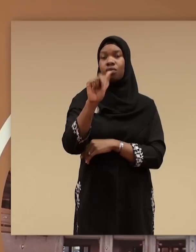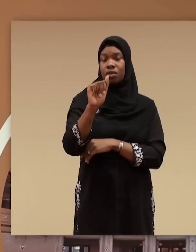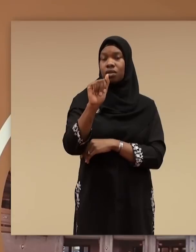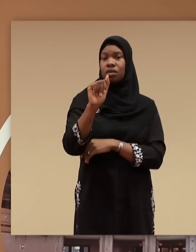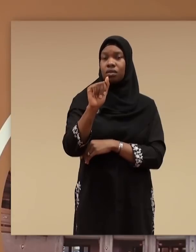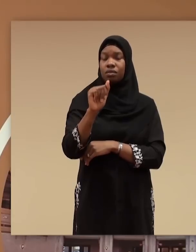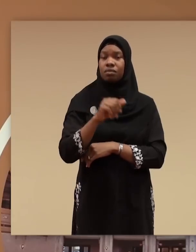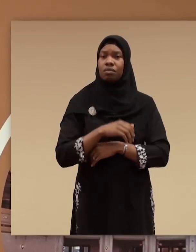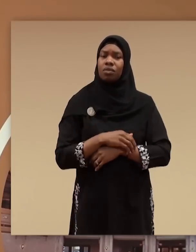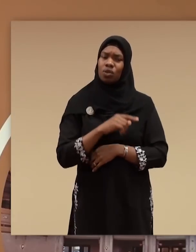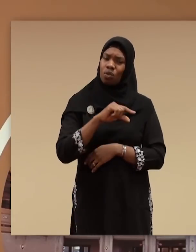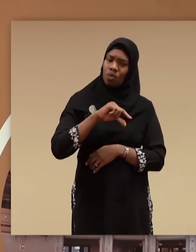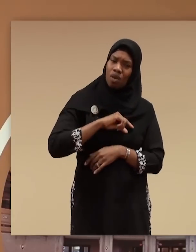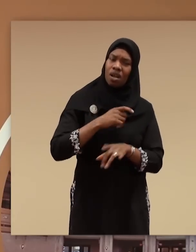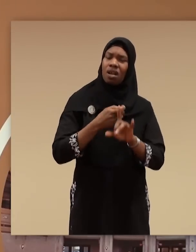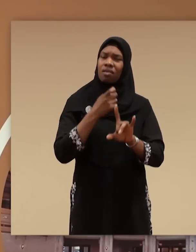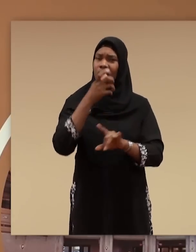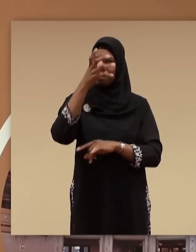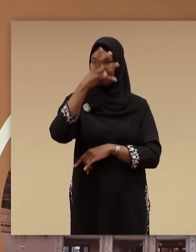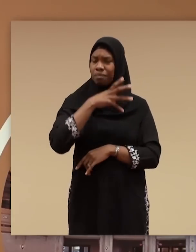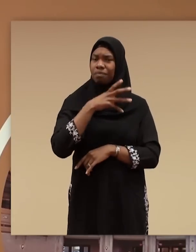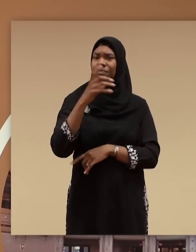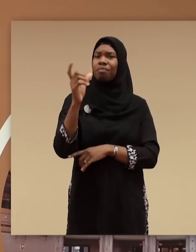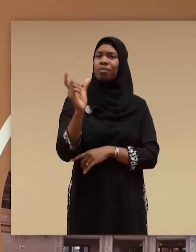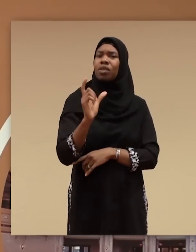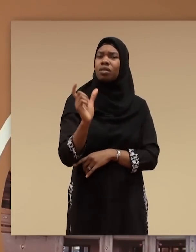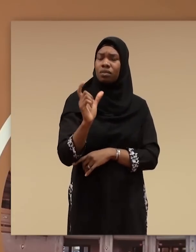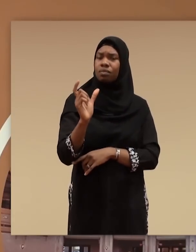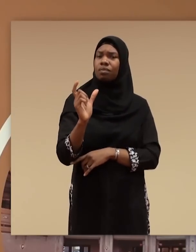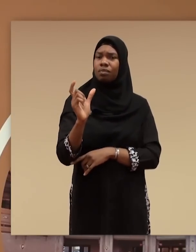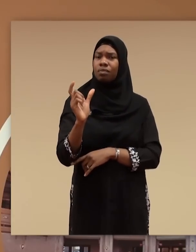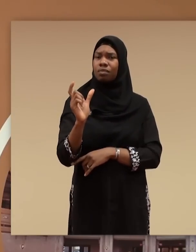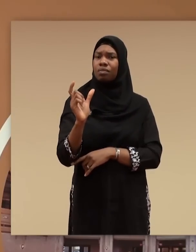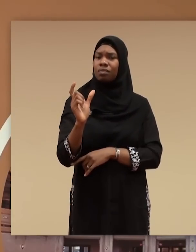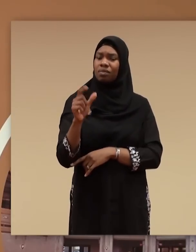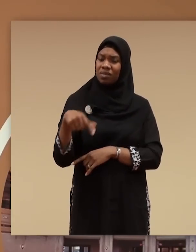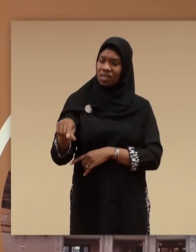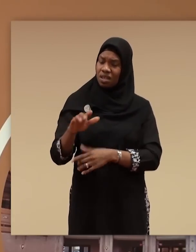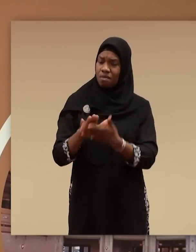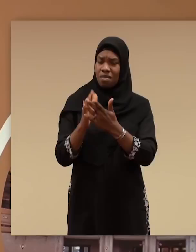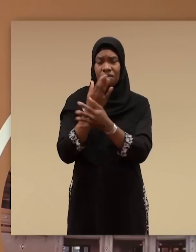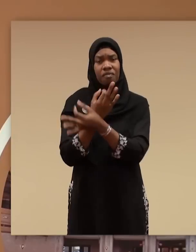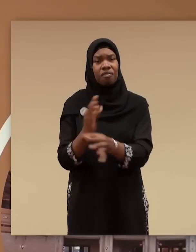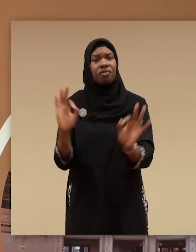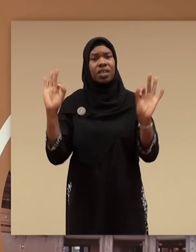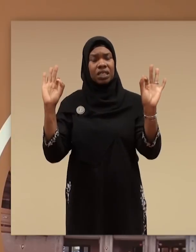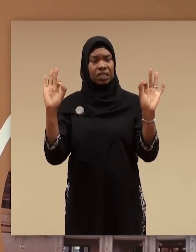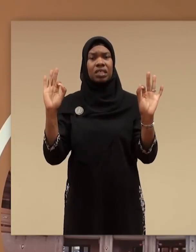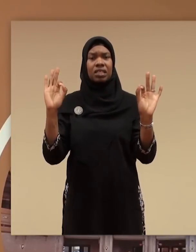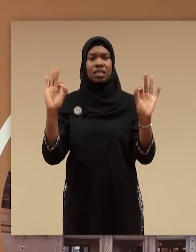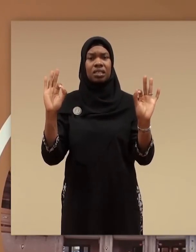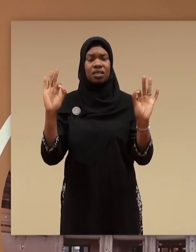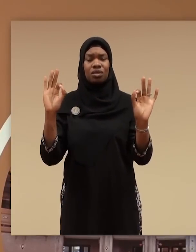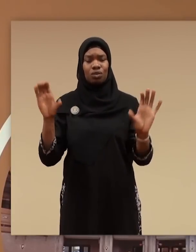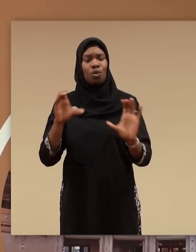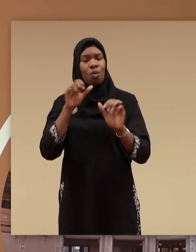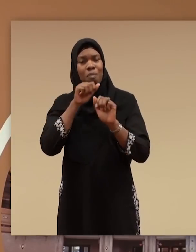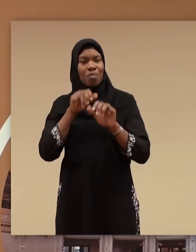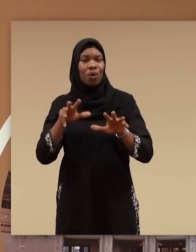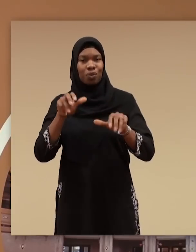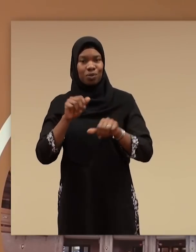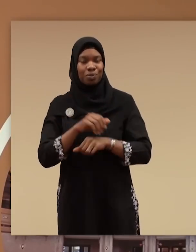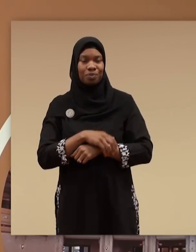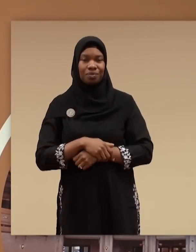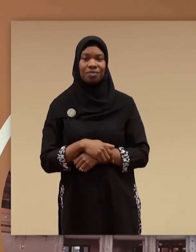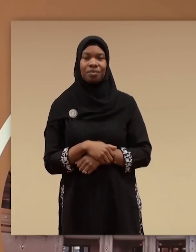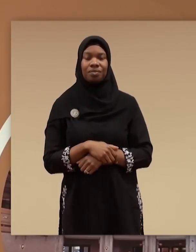of the Muslims. When they became free and liberated, they made miracles. So who was the